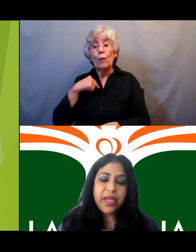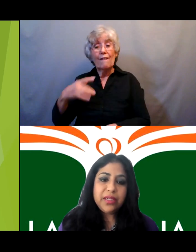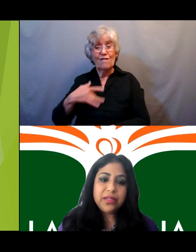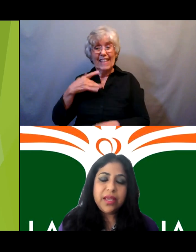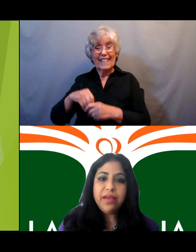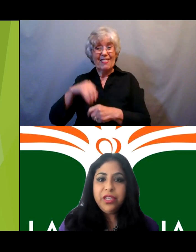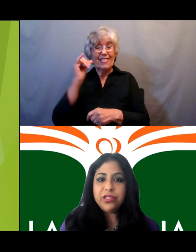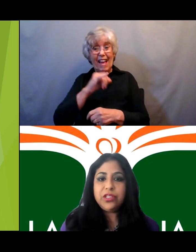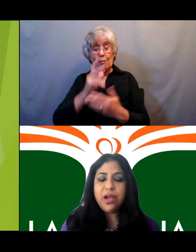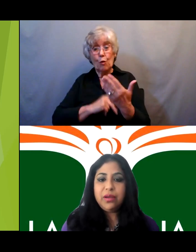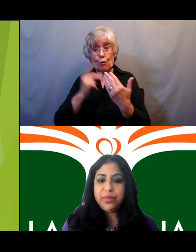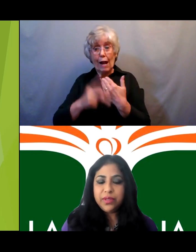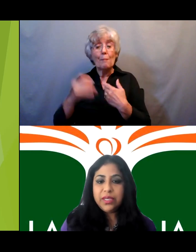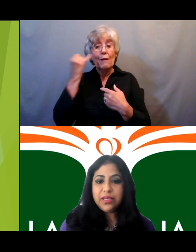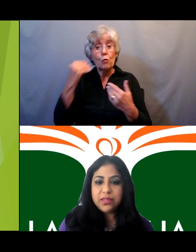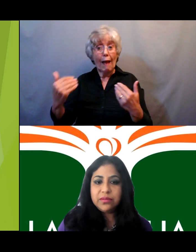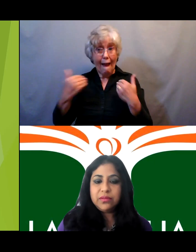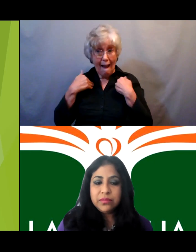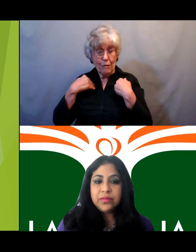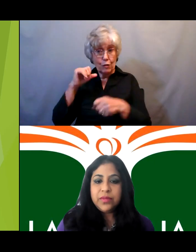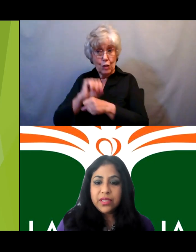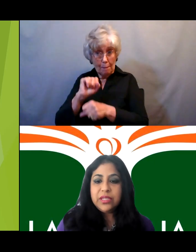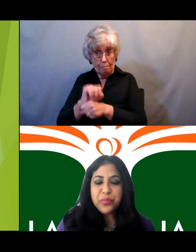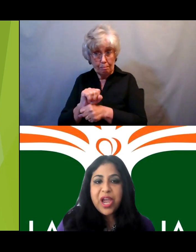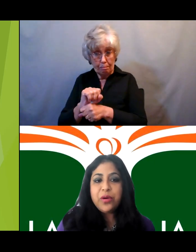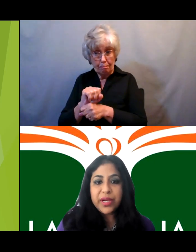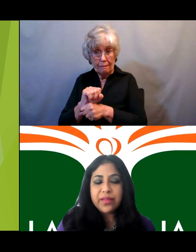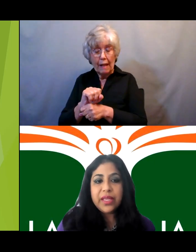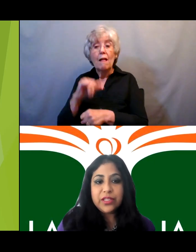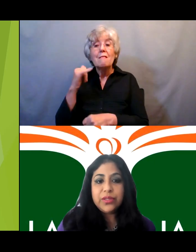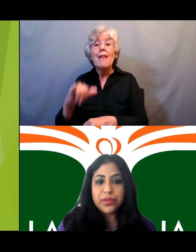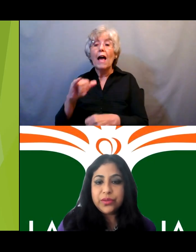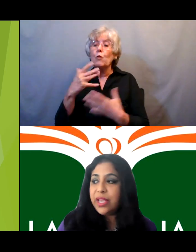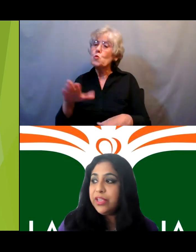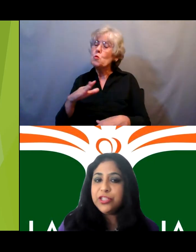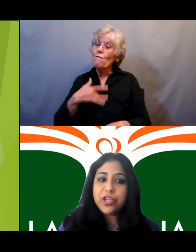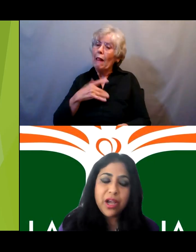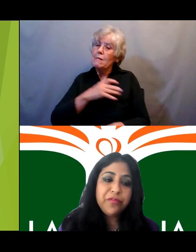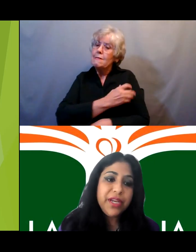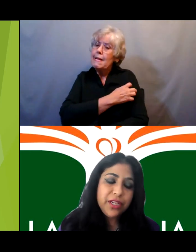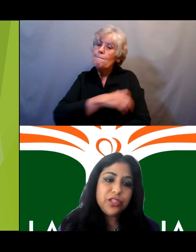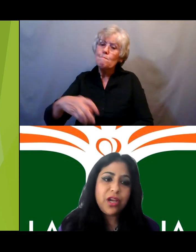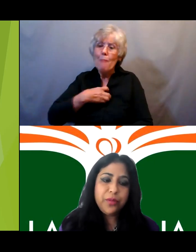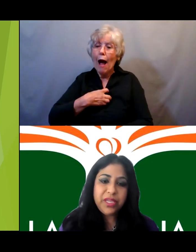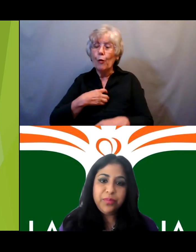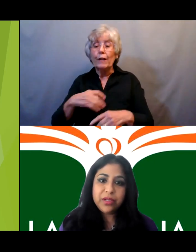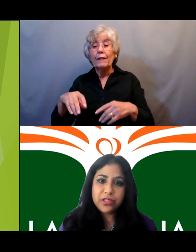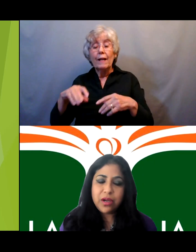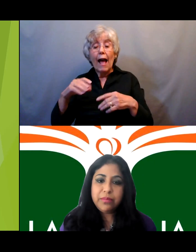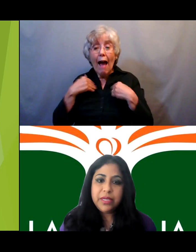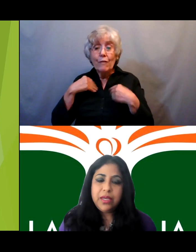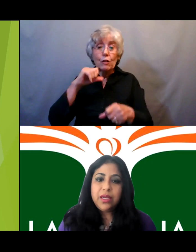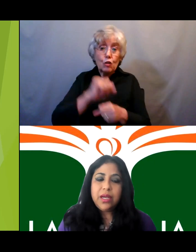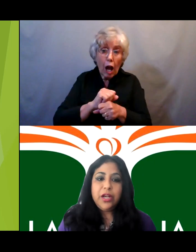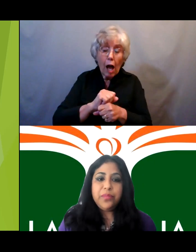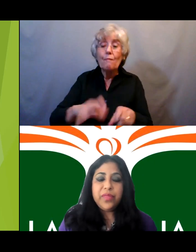program that having a job is an empowering thing to do. Having a job, finding a job, keeping a